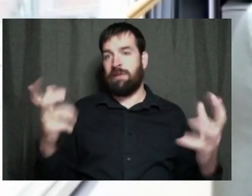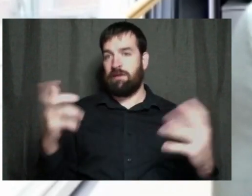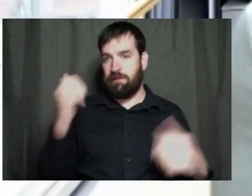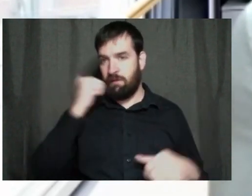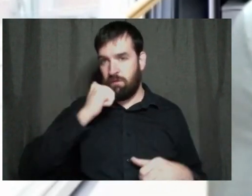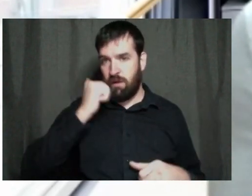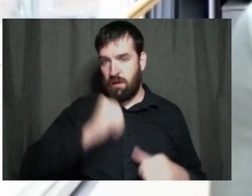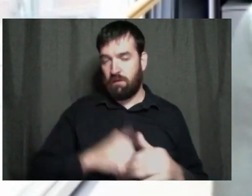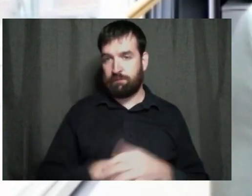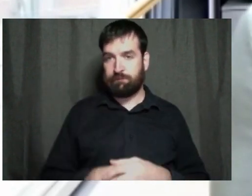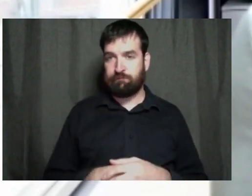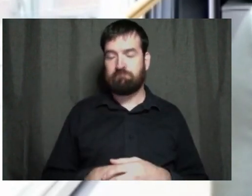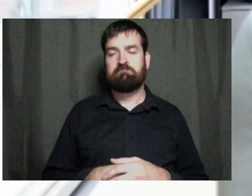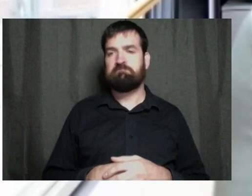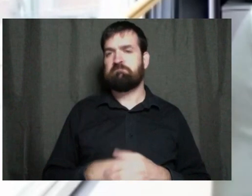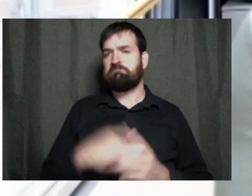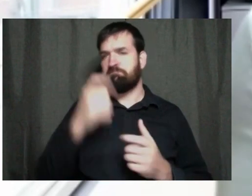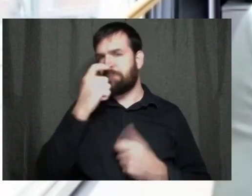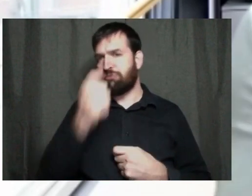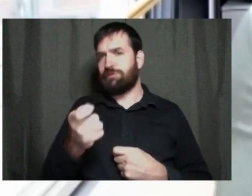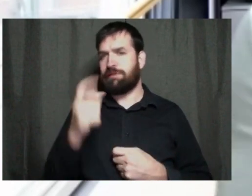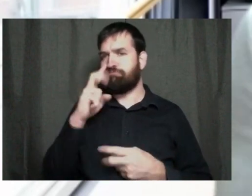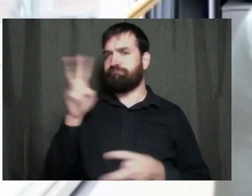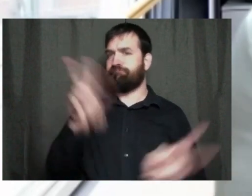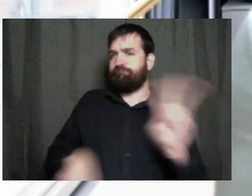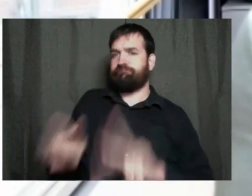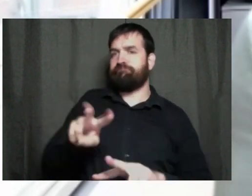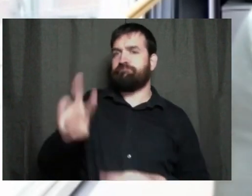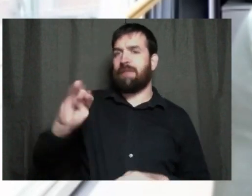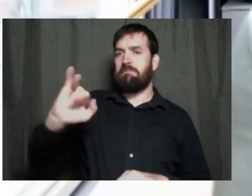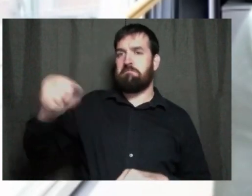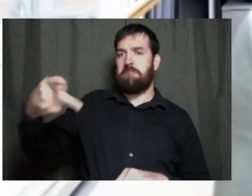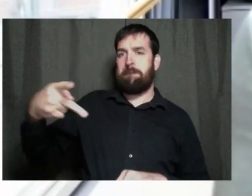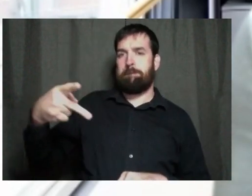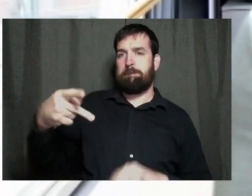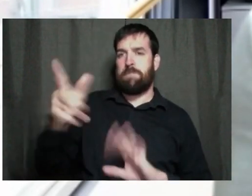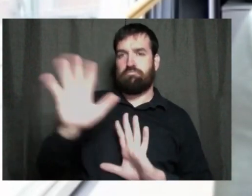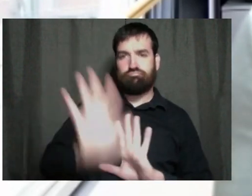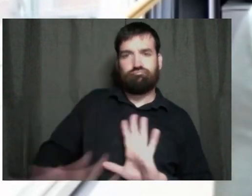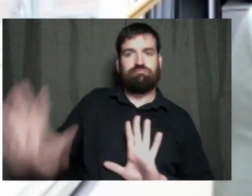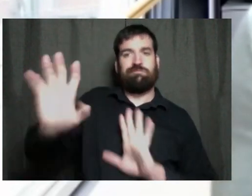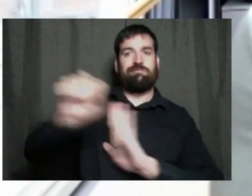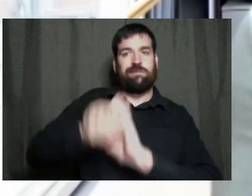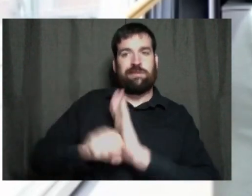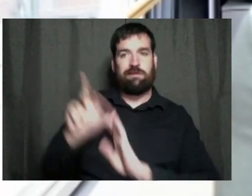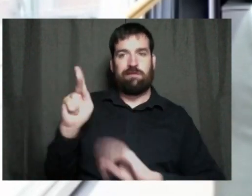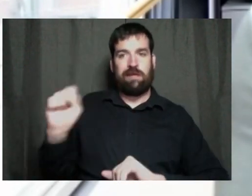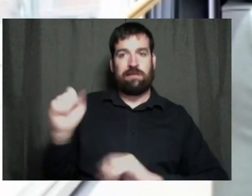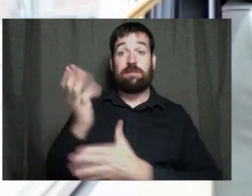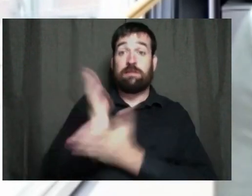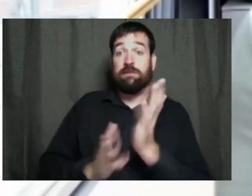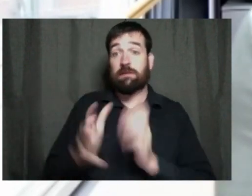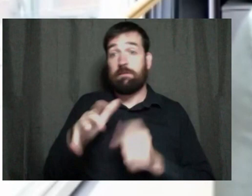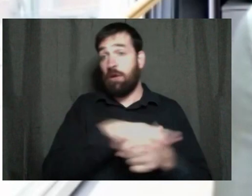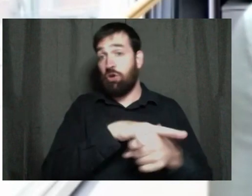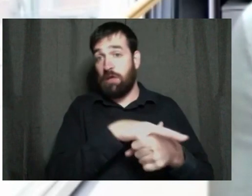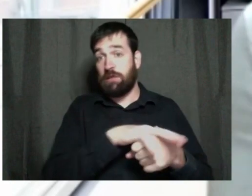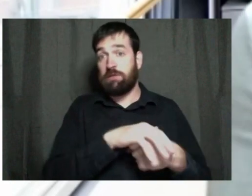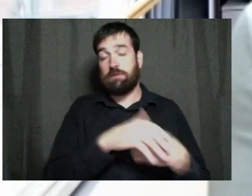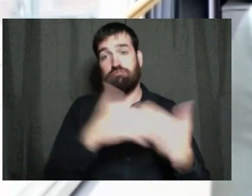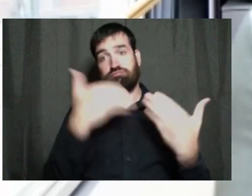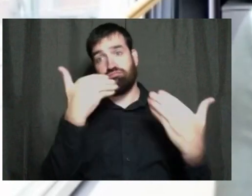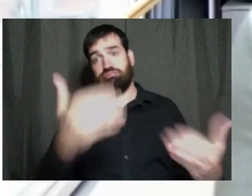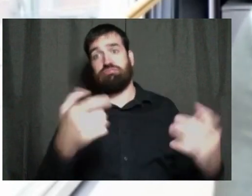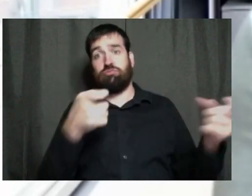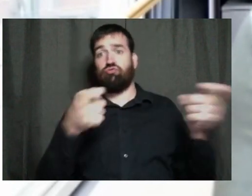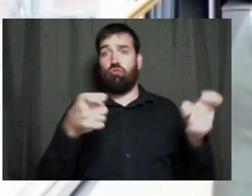it's interesting when you look at the map of the state of Kansas. You've got some areas where they've got it really well controlled, and